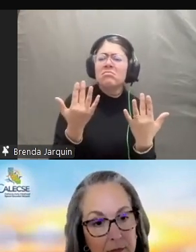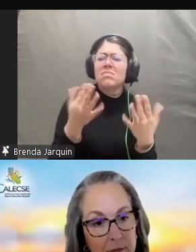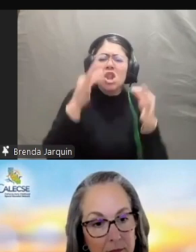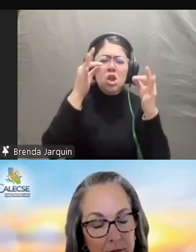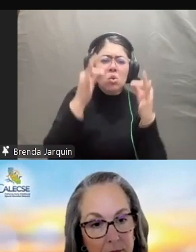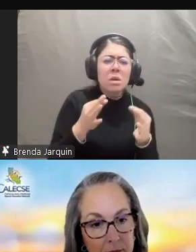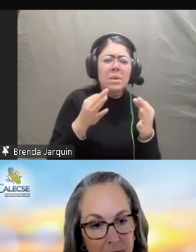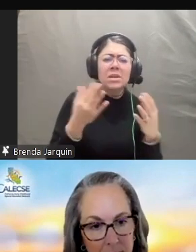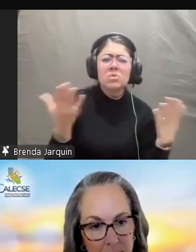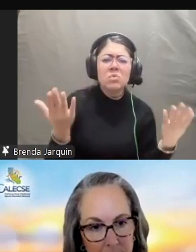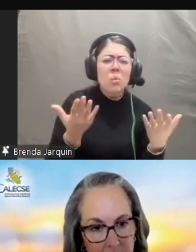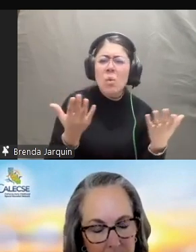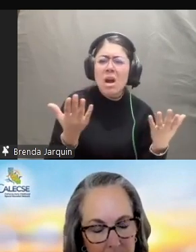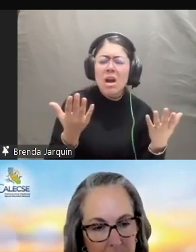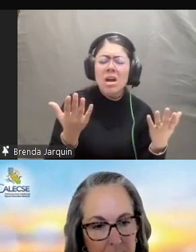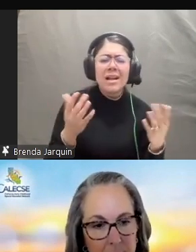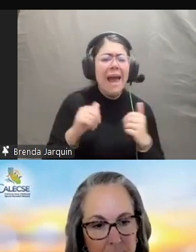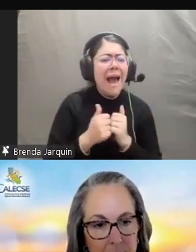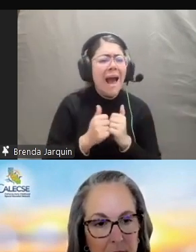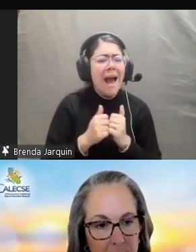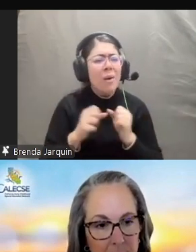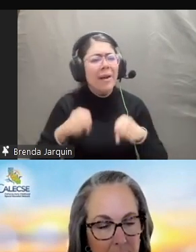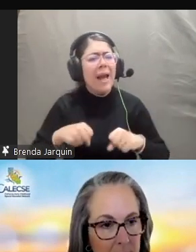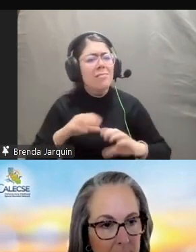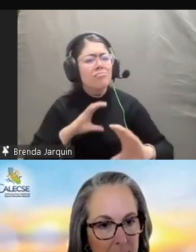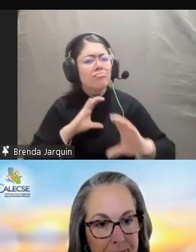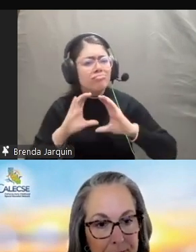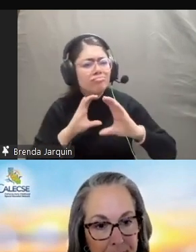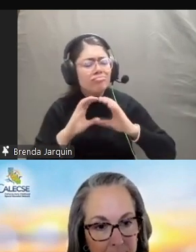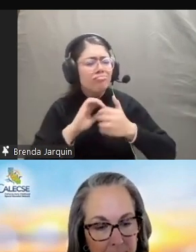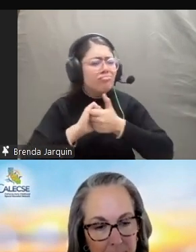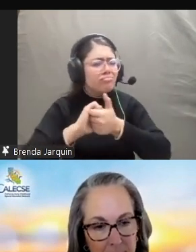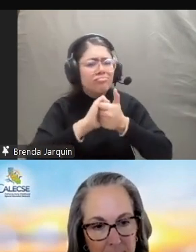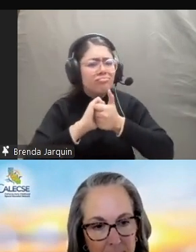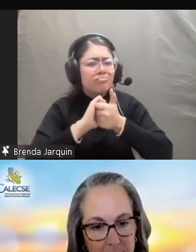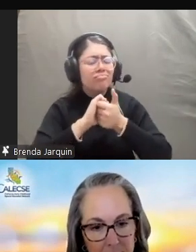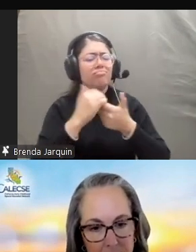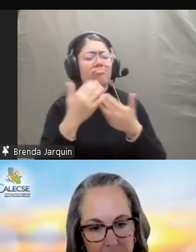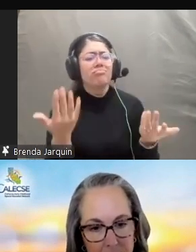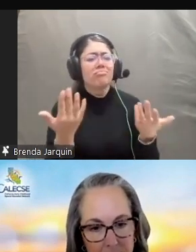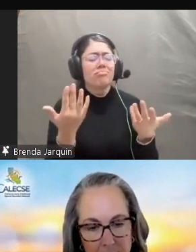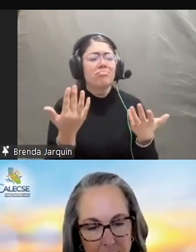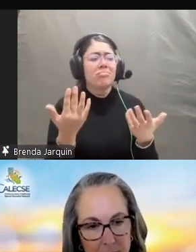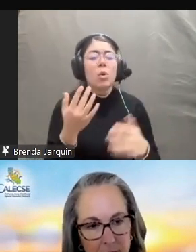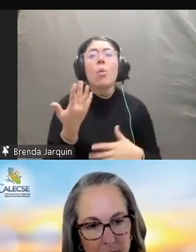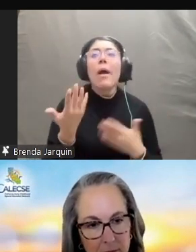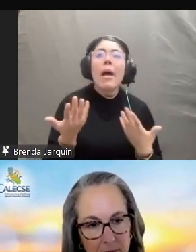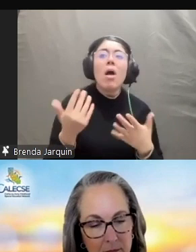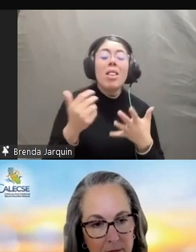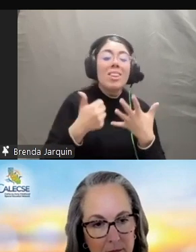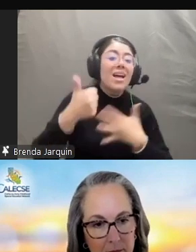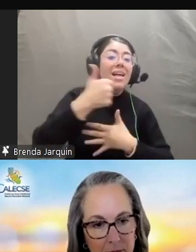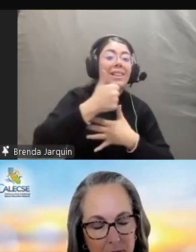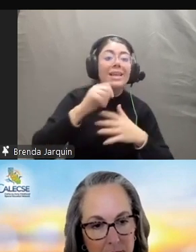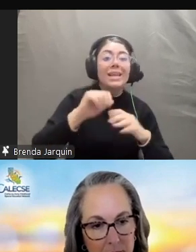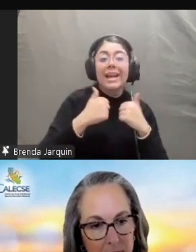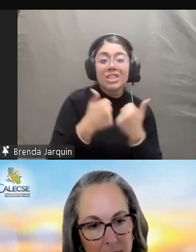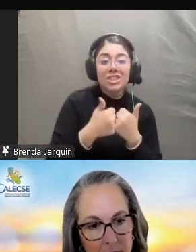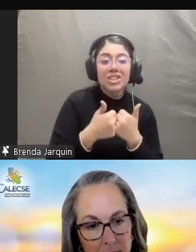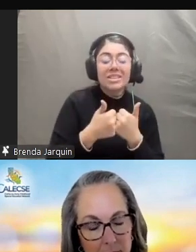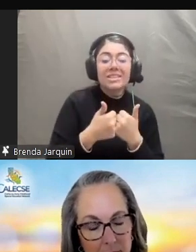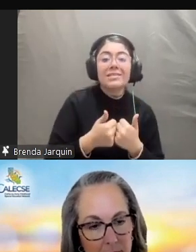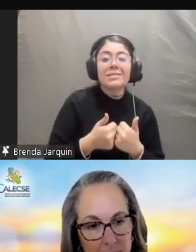we collaborate? Versus, well, regional centers, the lead agency, therefore it's going to be this way,